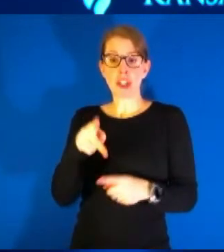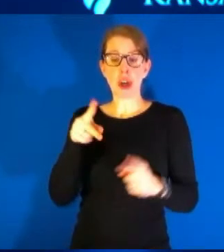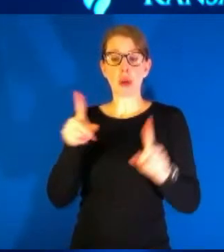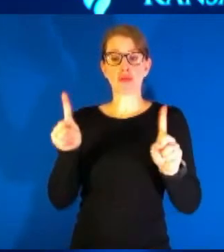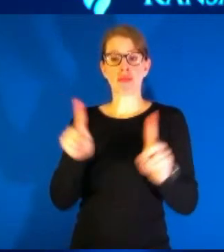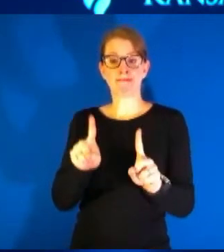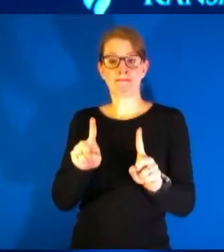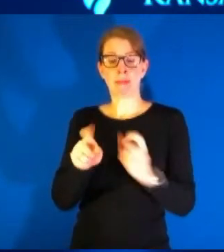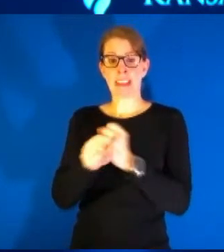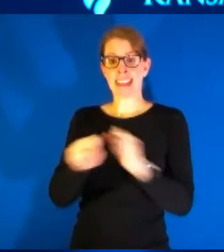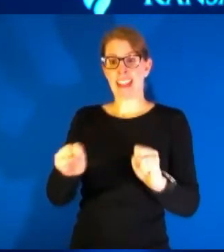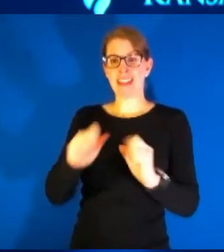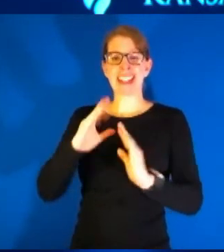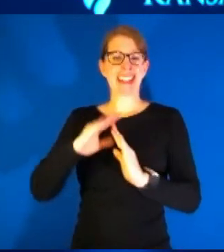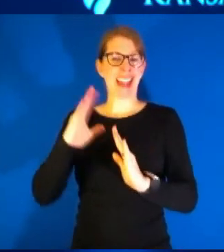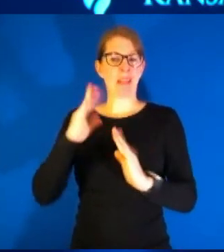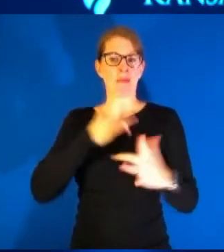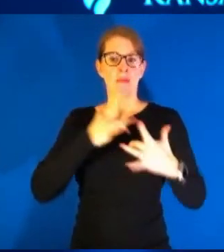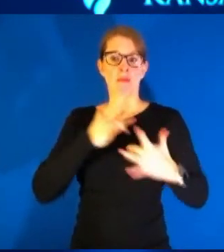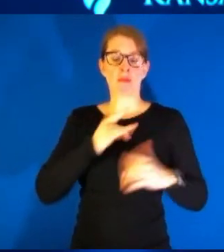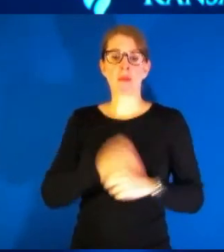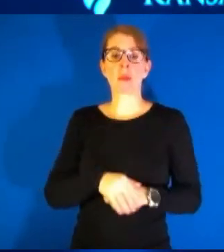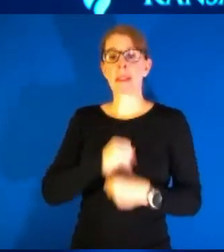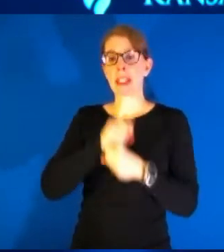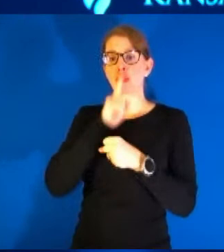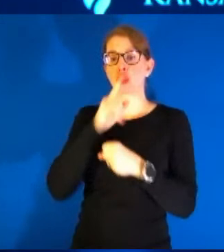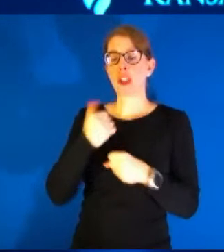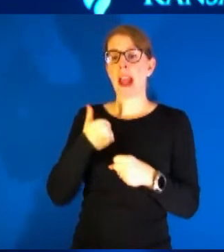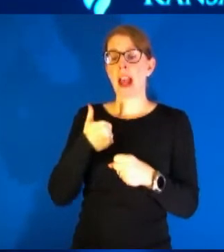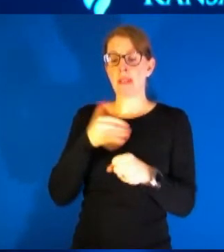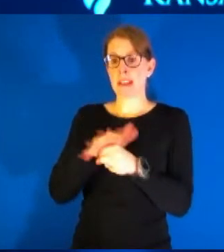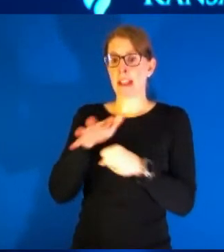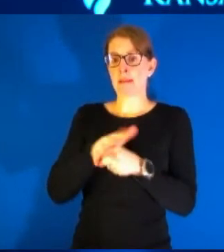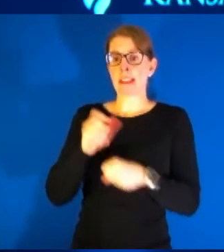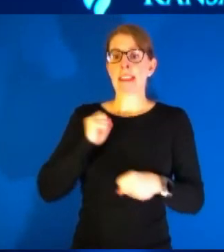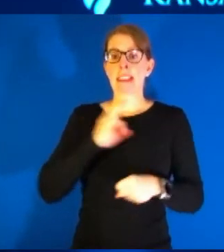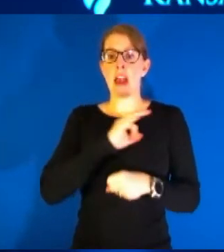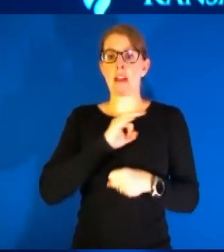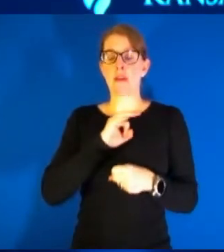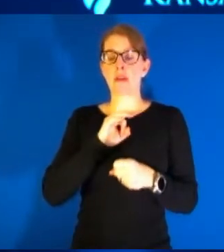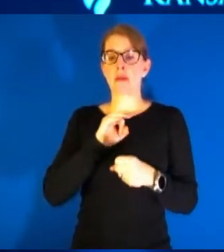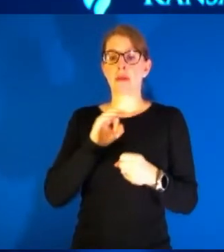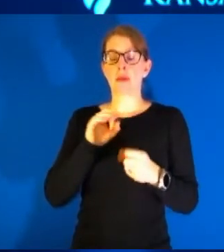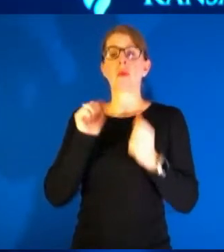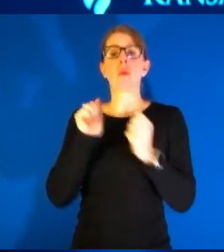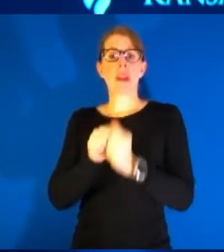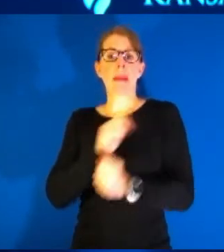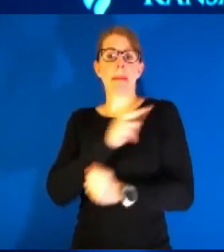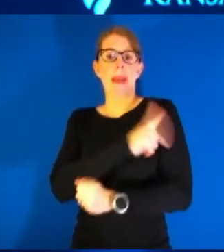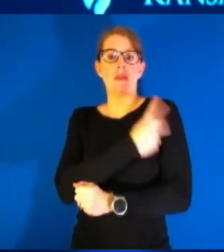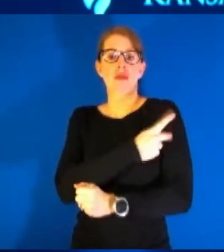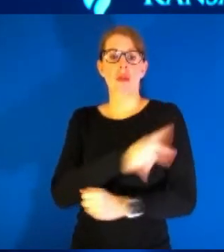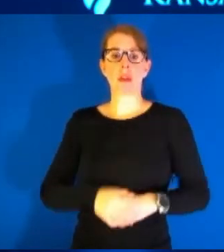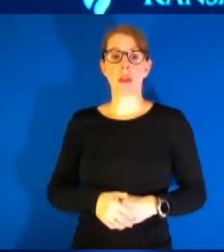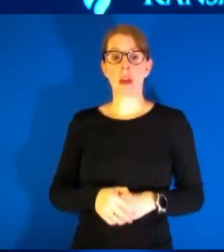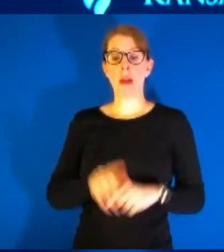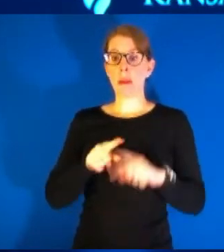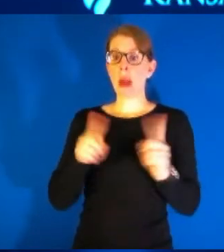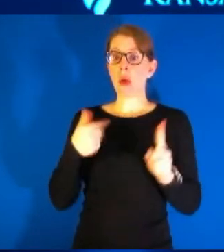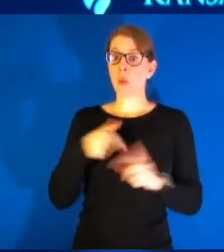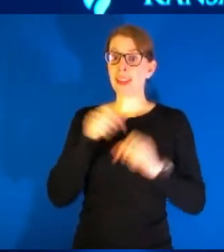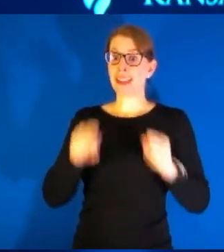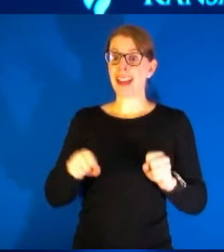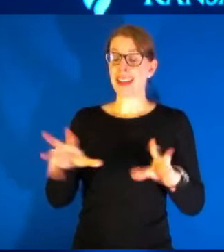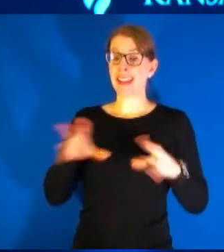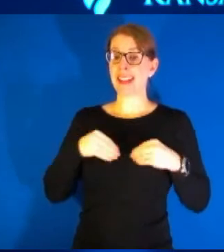safety is number one. So we want to make sure we have a good ratio. That also allows us to do more cases, to accept people in